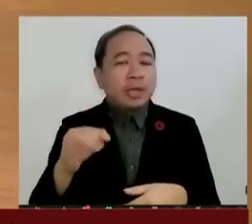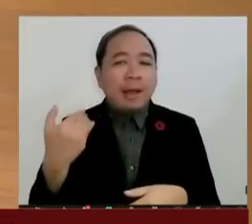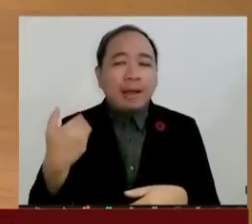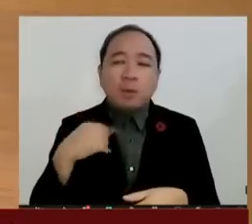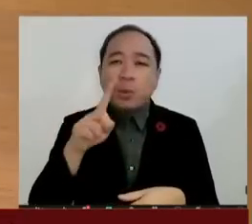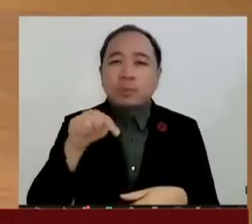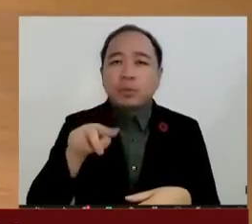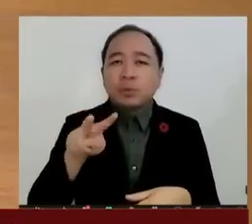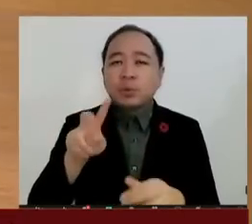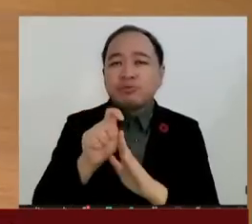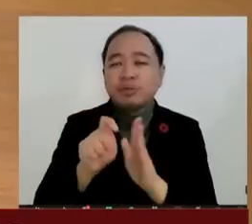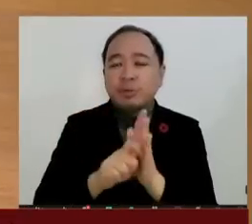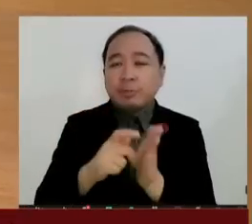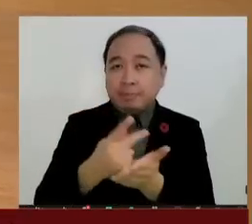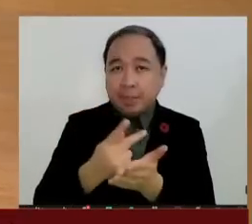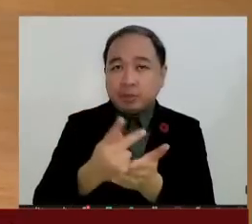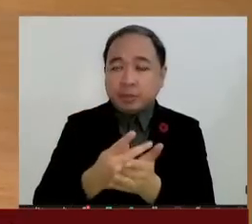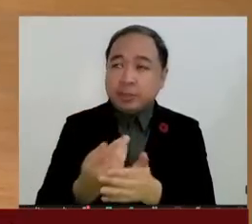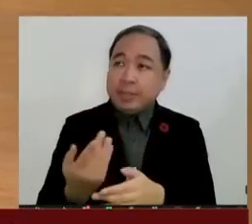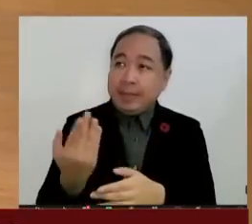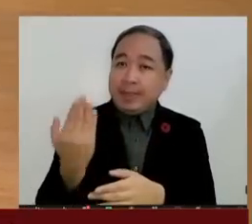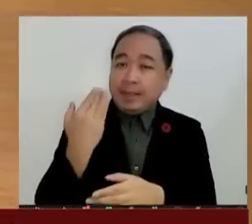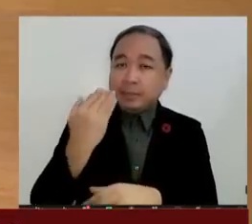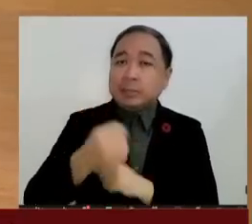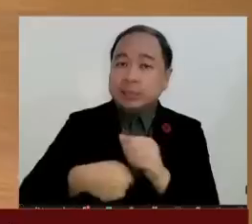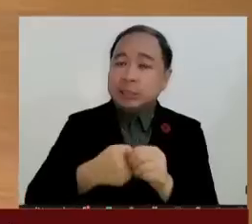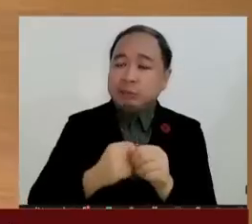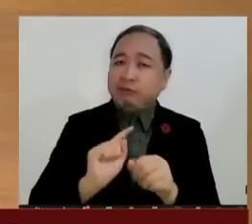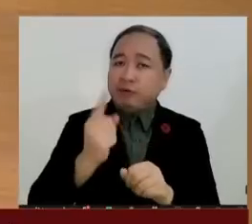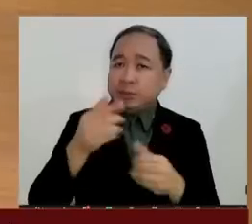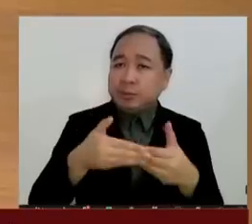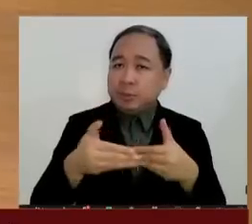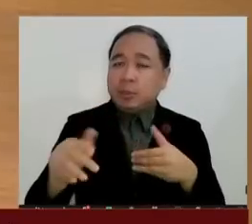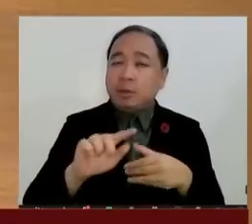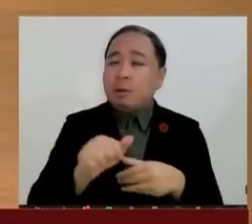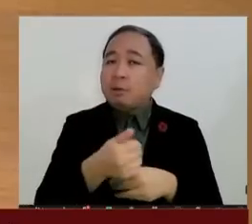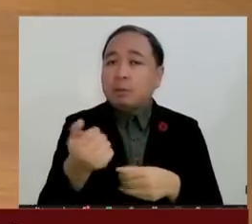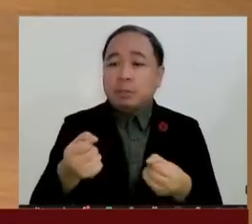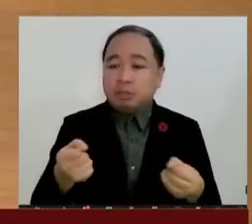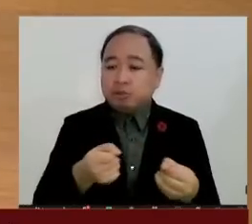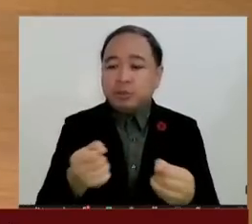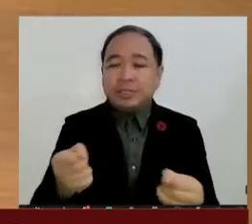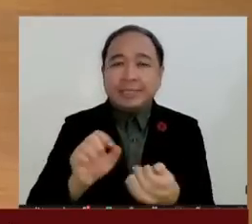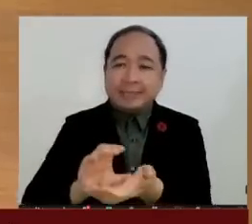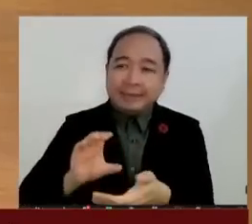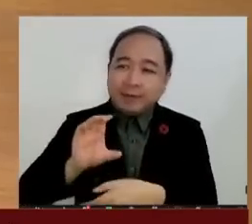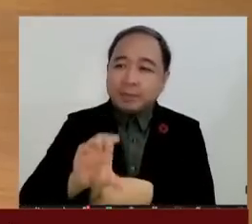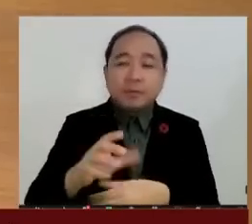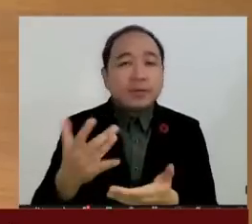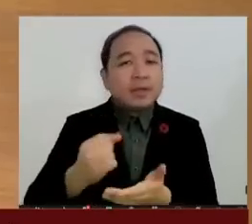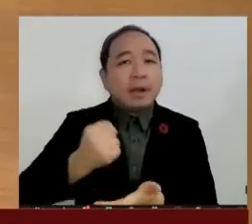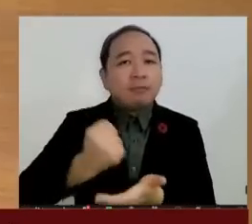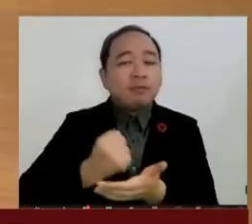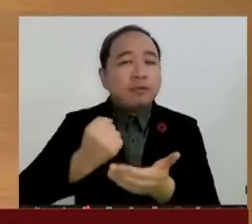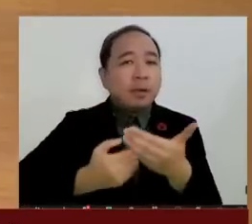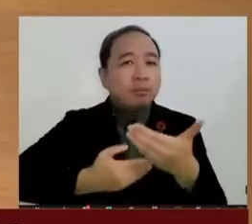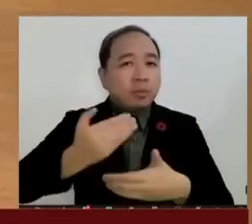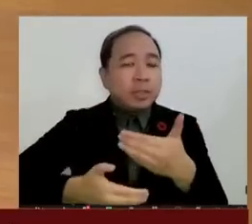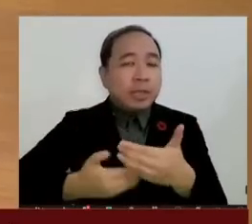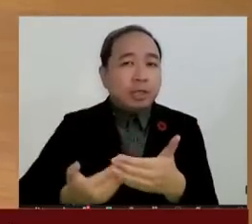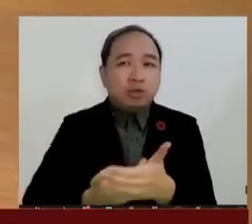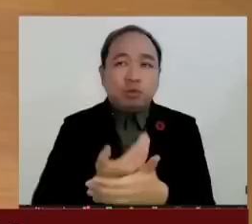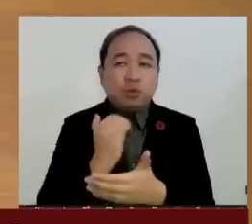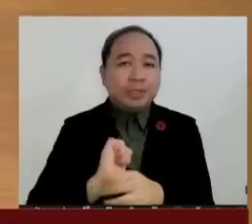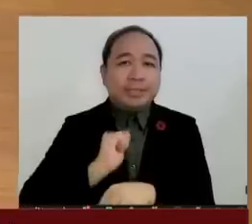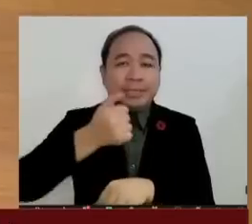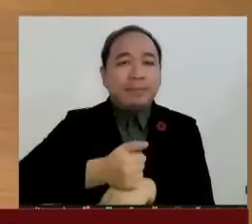pesos during our first year, while other strategic investments approved for processing through the newly established green lanes